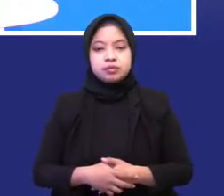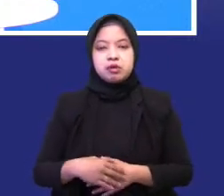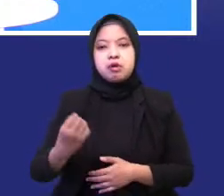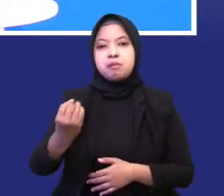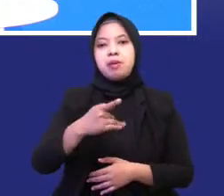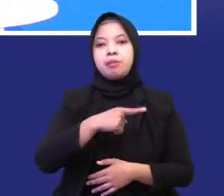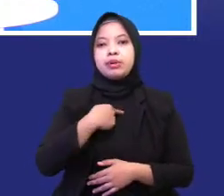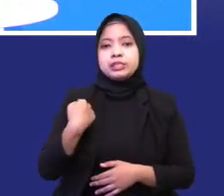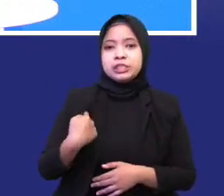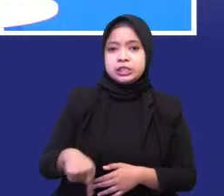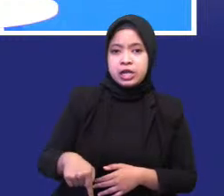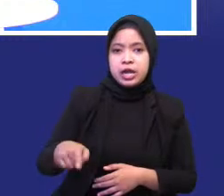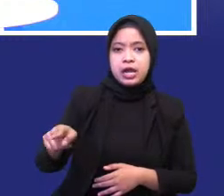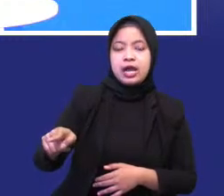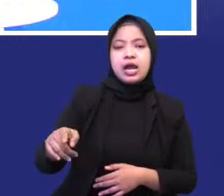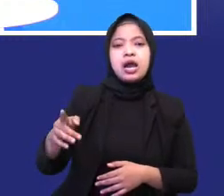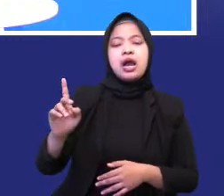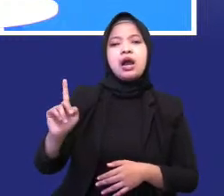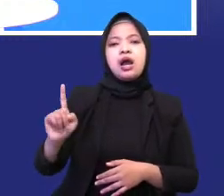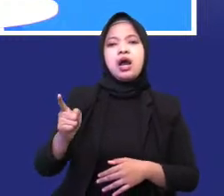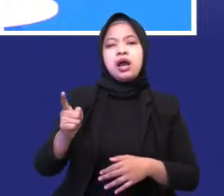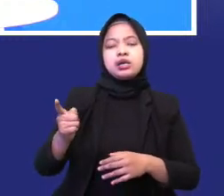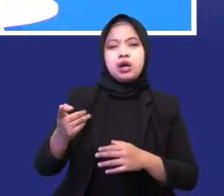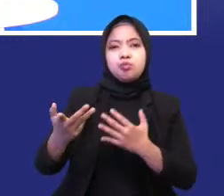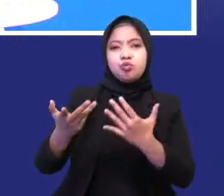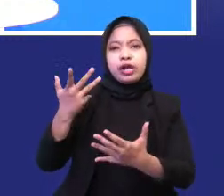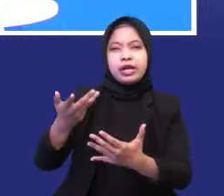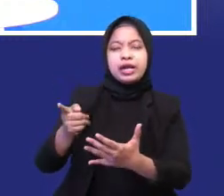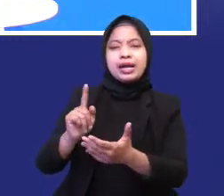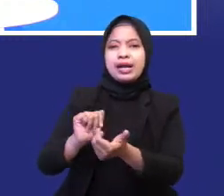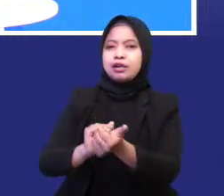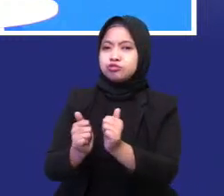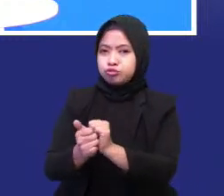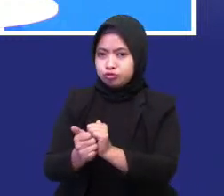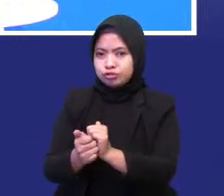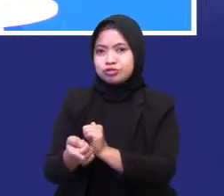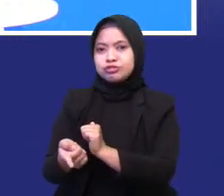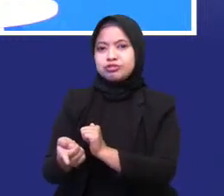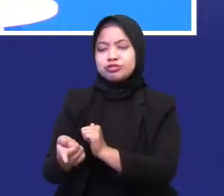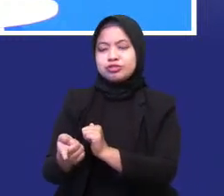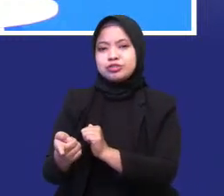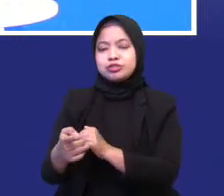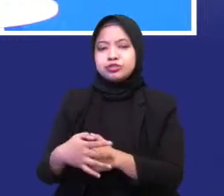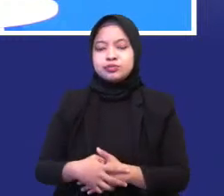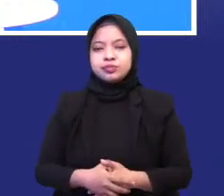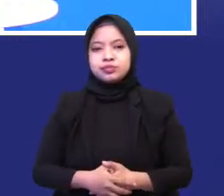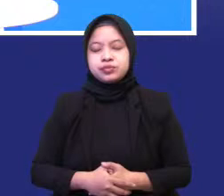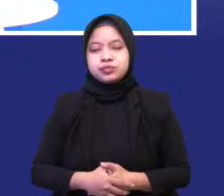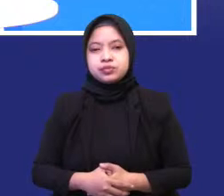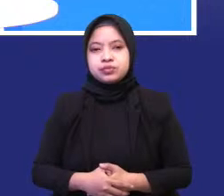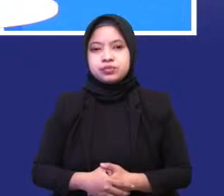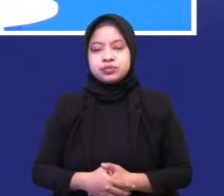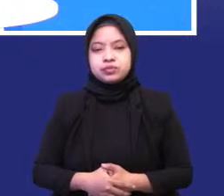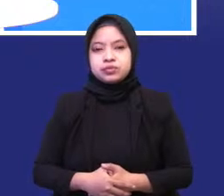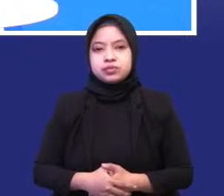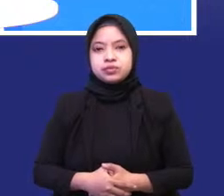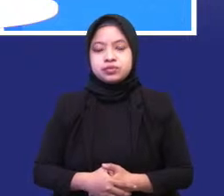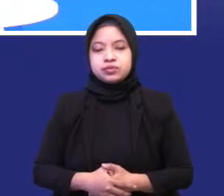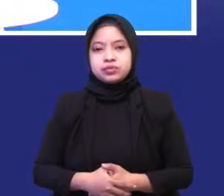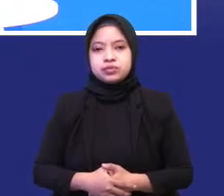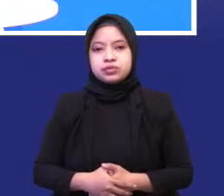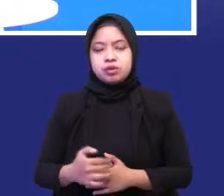which obviously has had a zero case approach, but cases there are continuing to rise? Obviously, perhaps